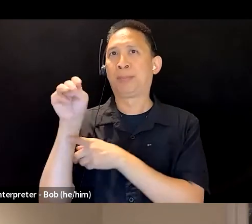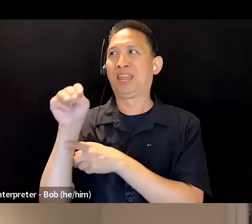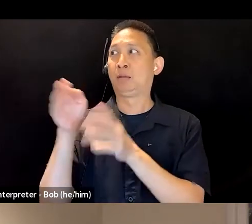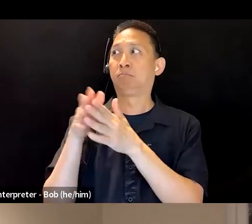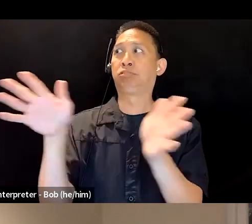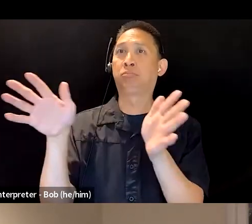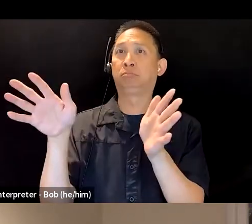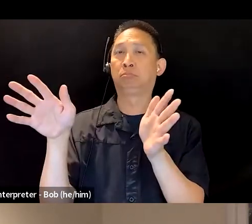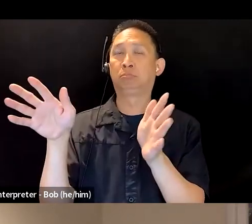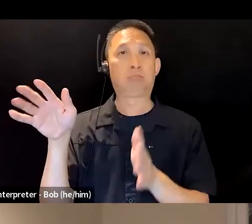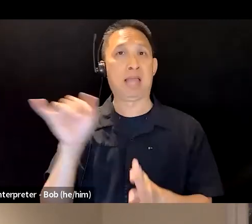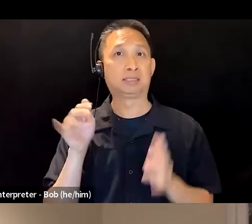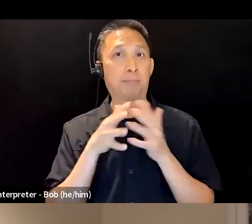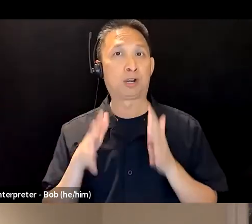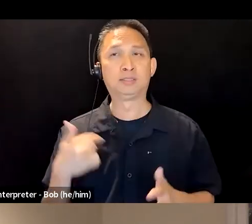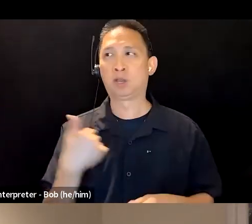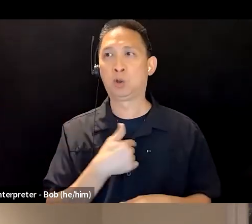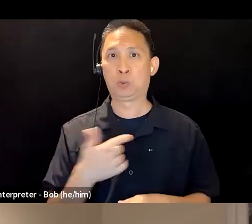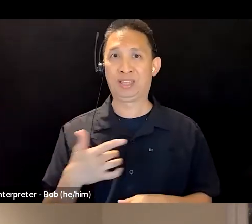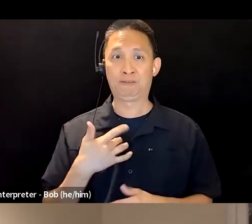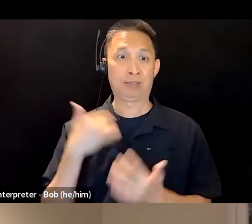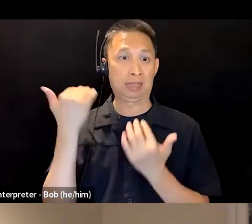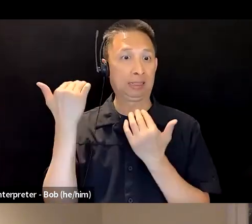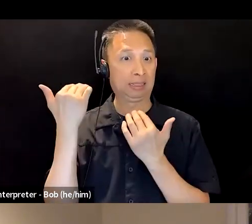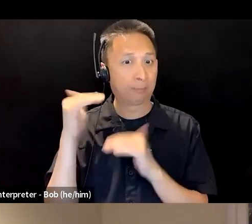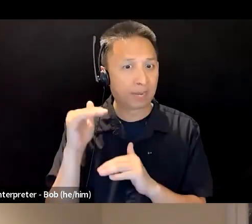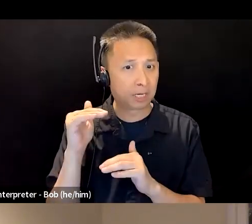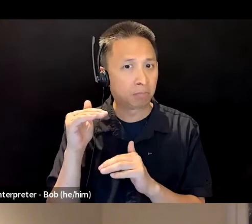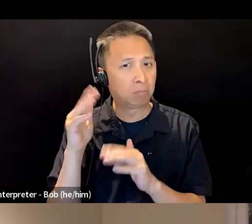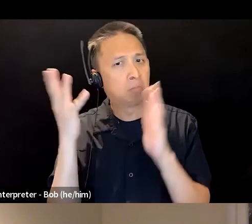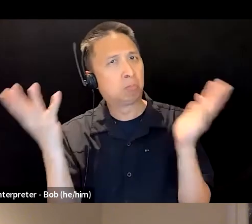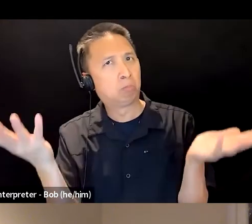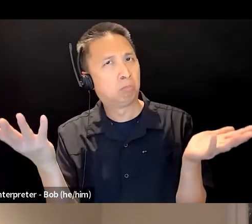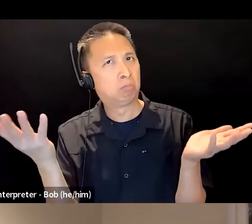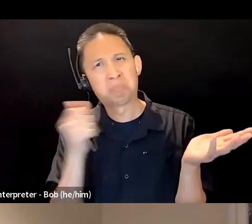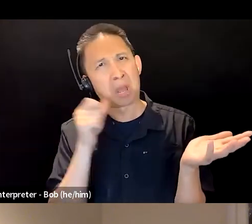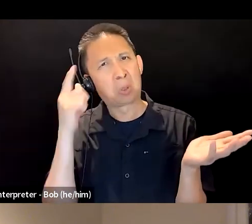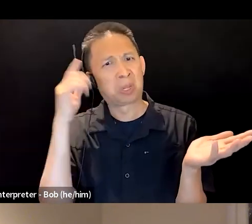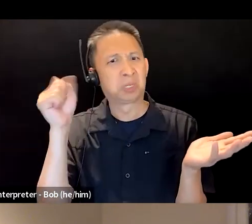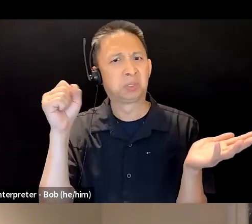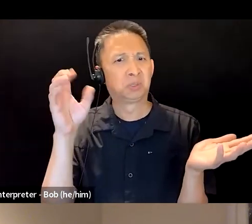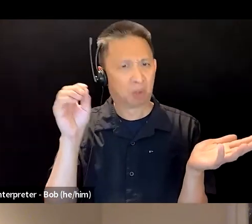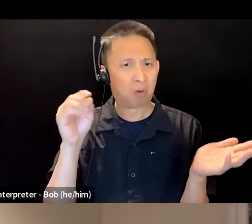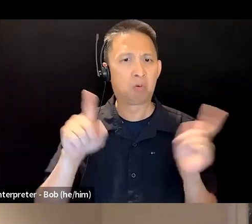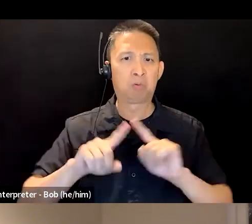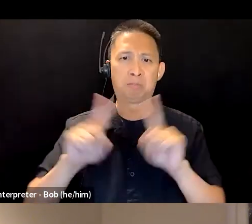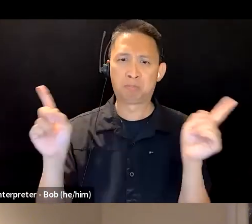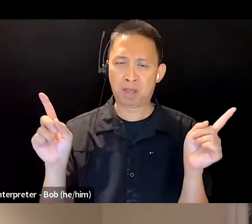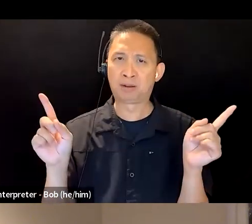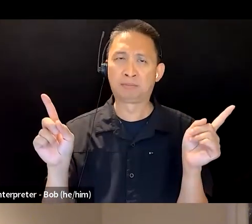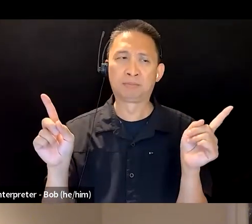as Americans as much as folks who are ensconced in their national filmmaking industry.